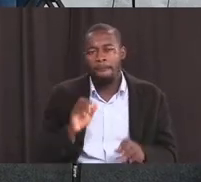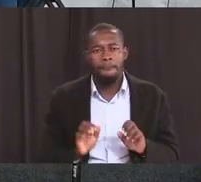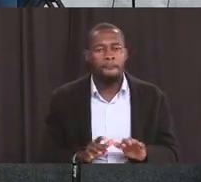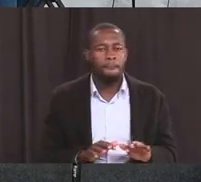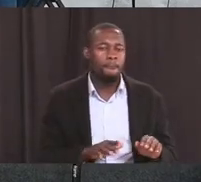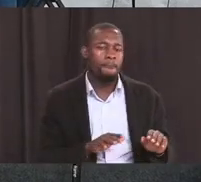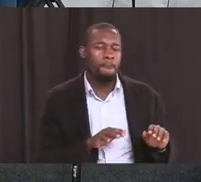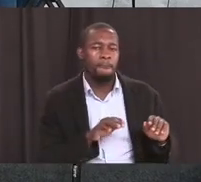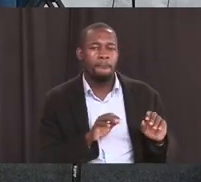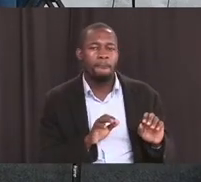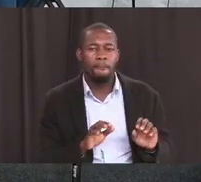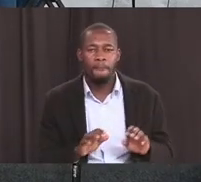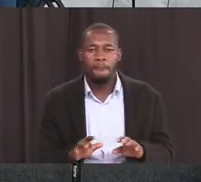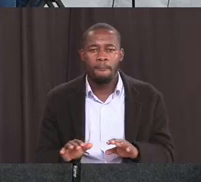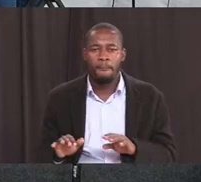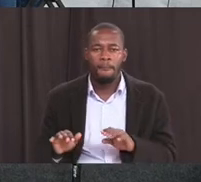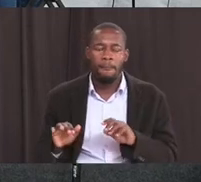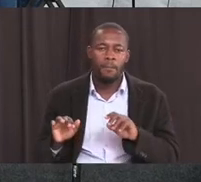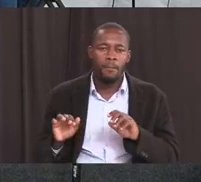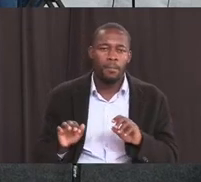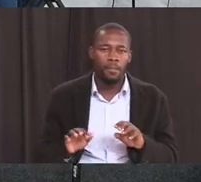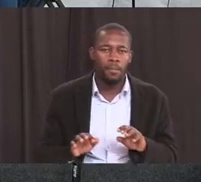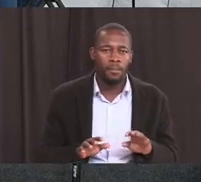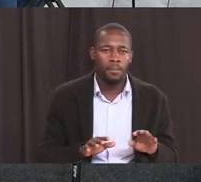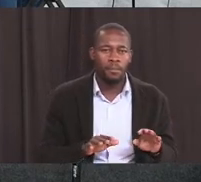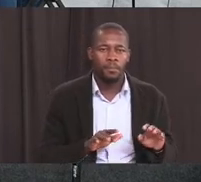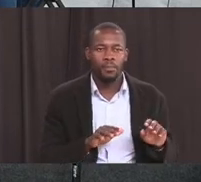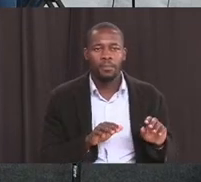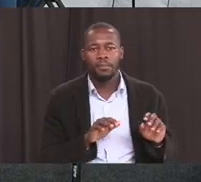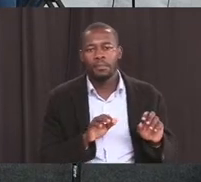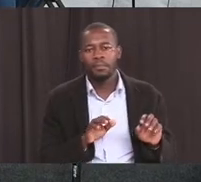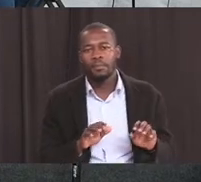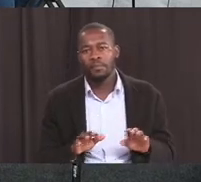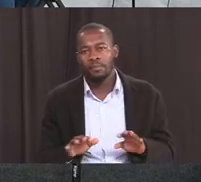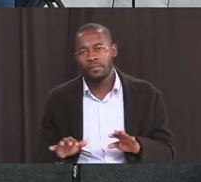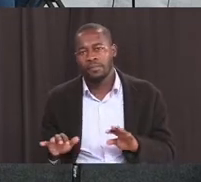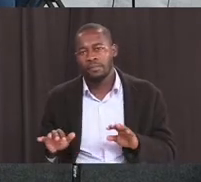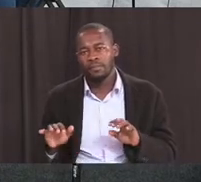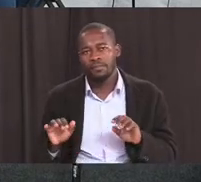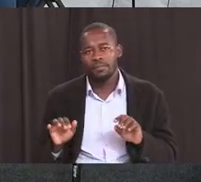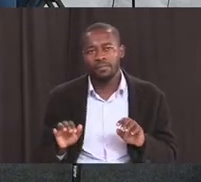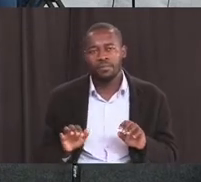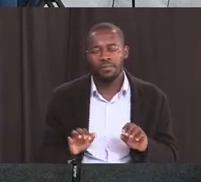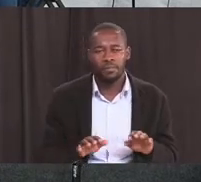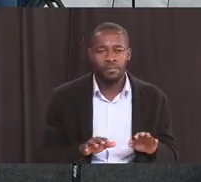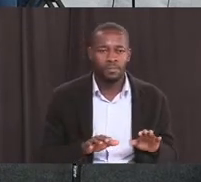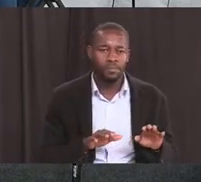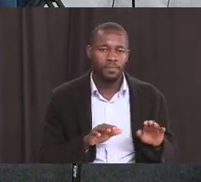highest.